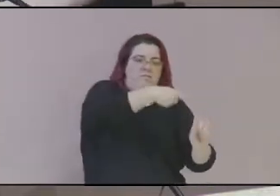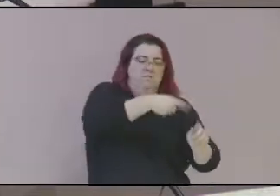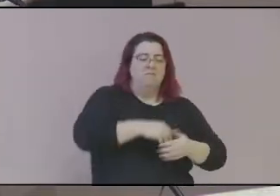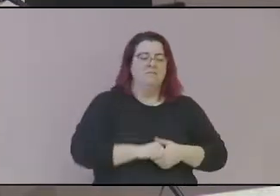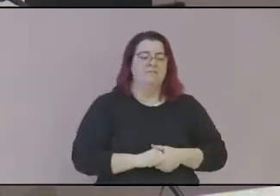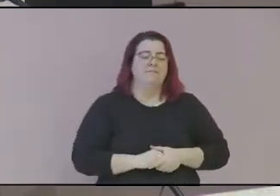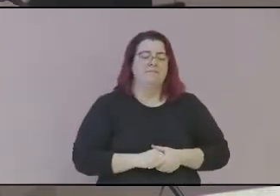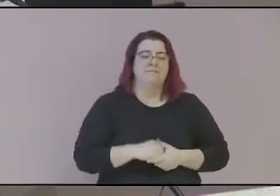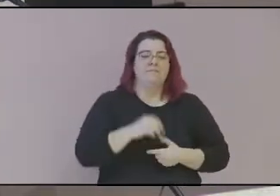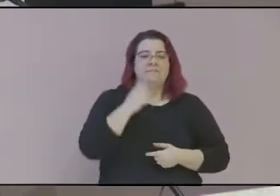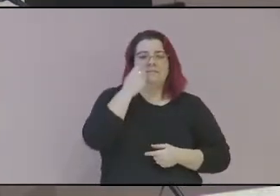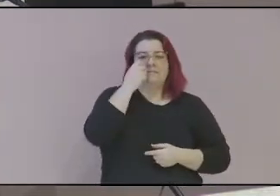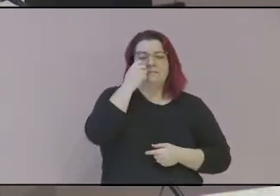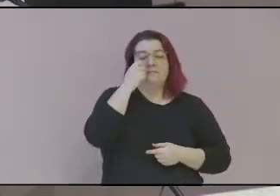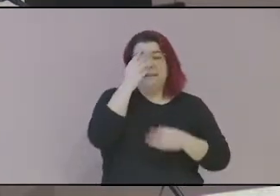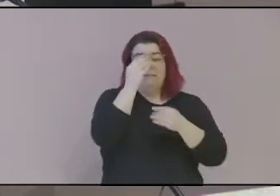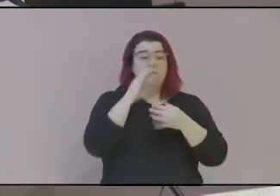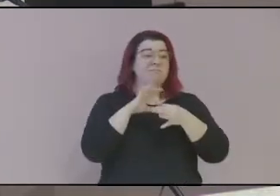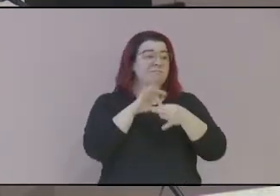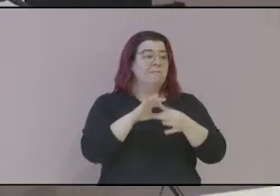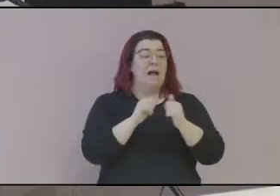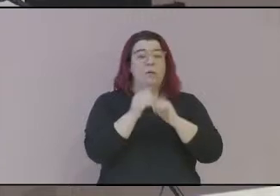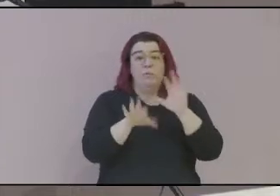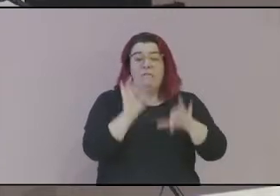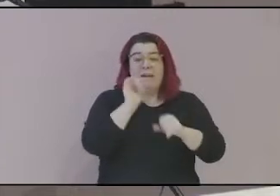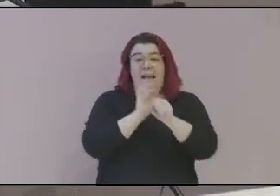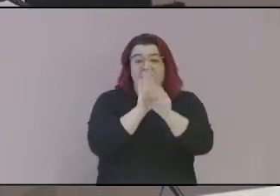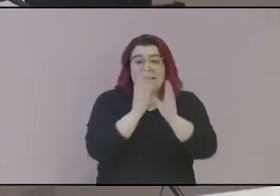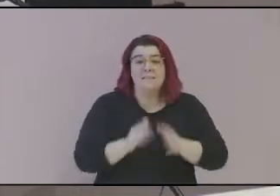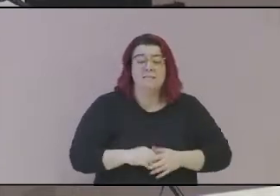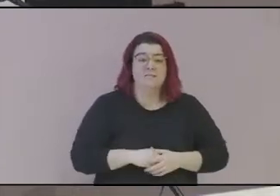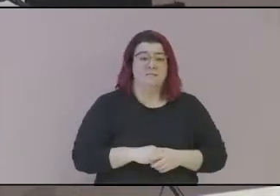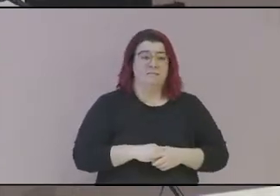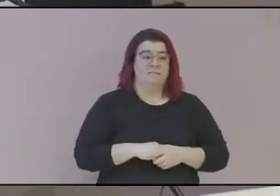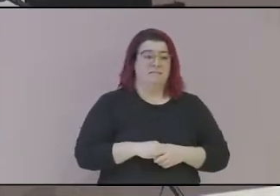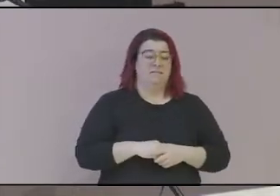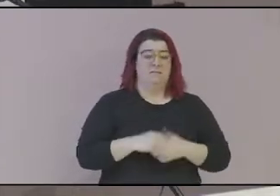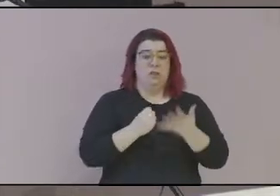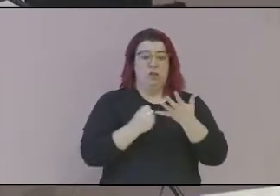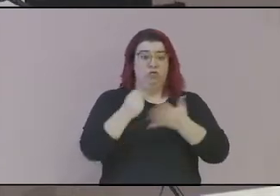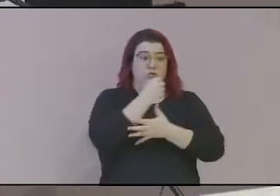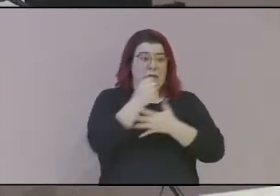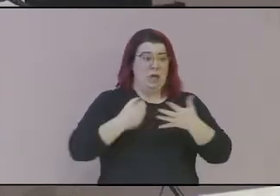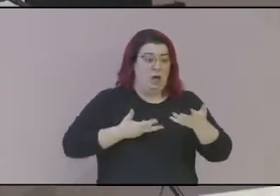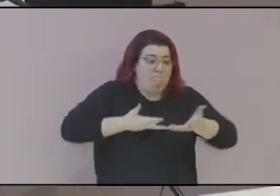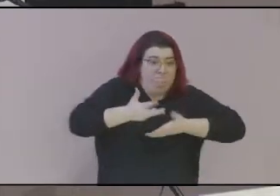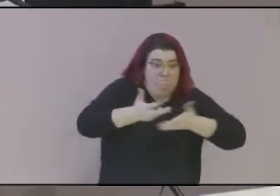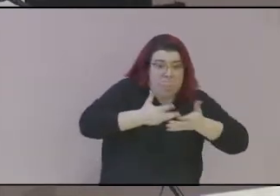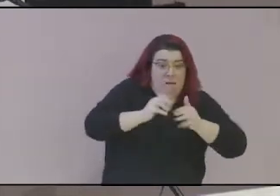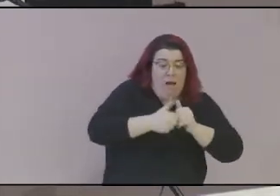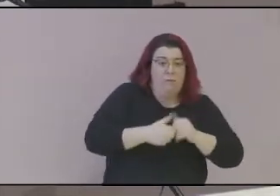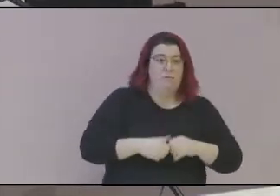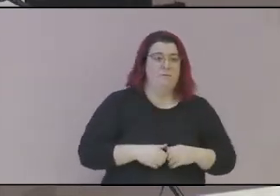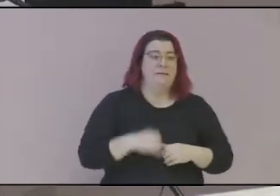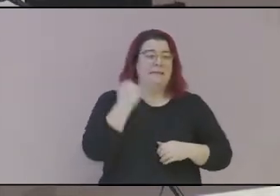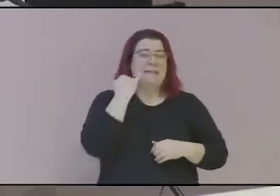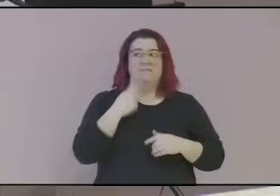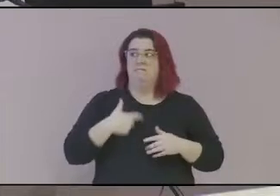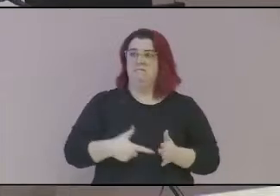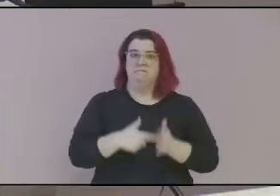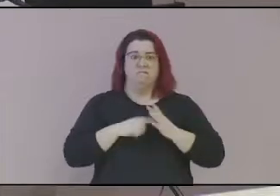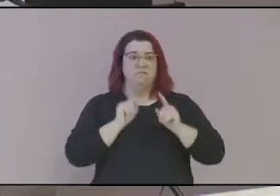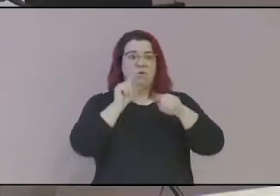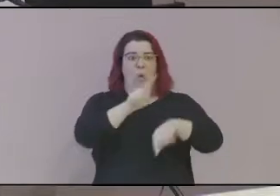find an advocate, how to engage with triage committees, what items to bring to the hospital, and